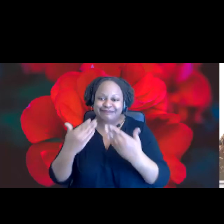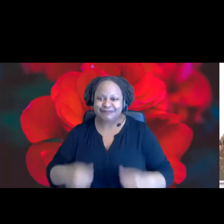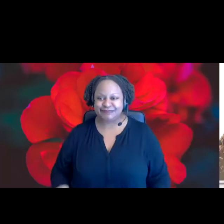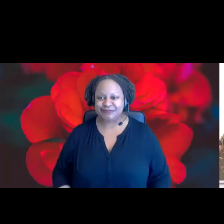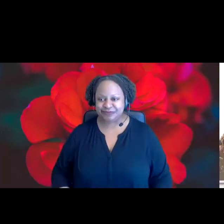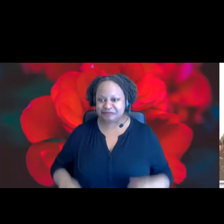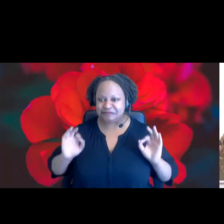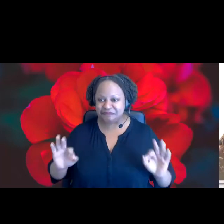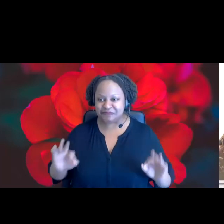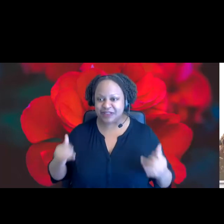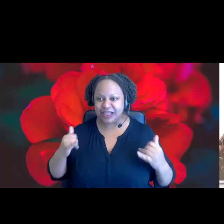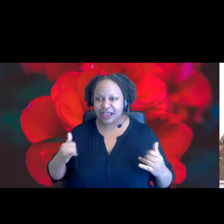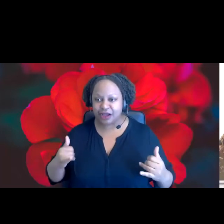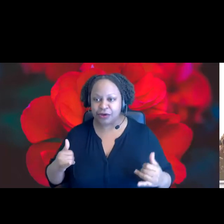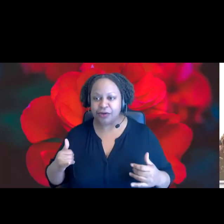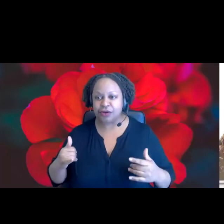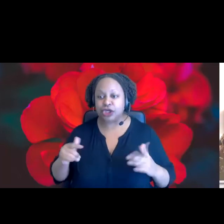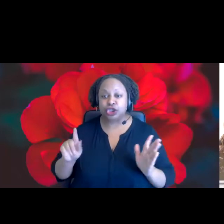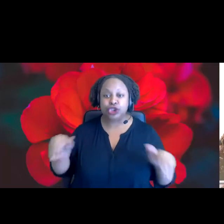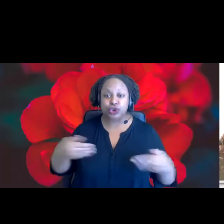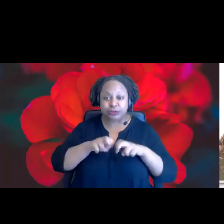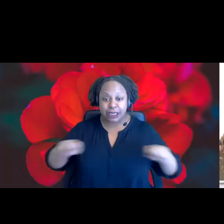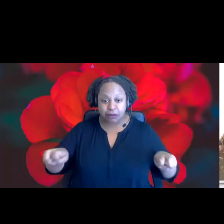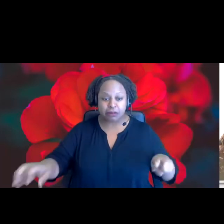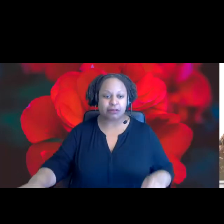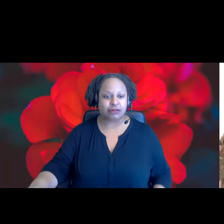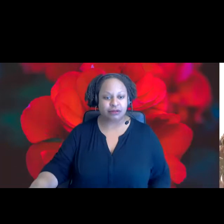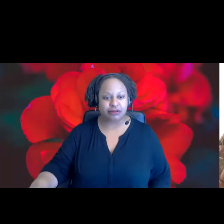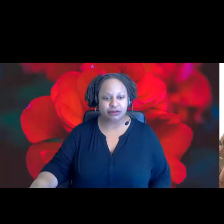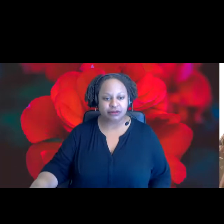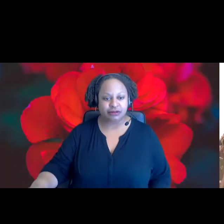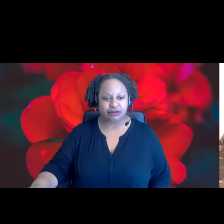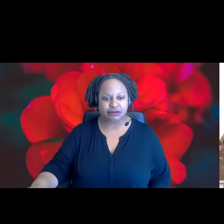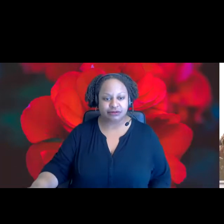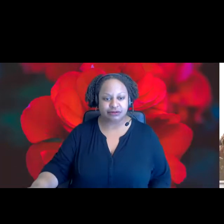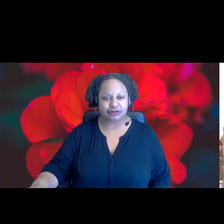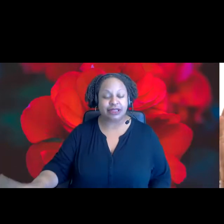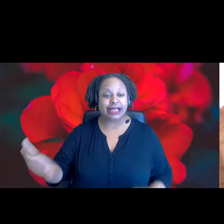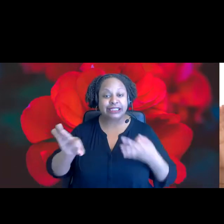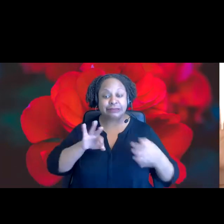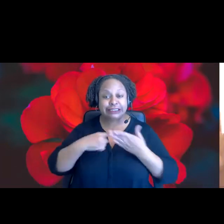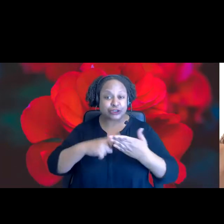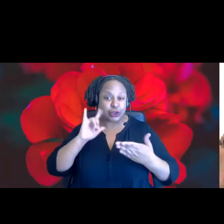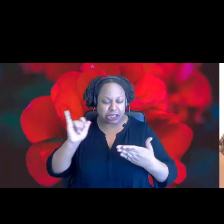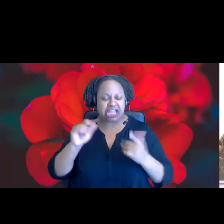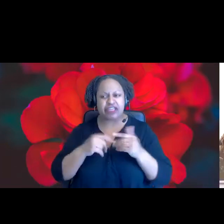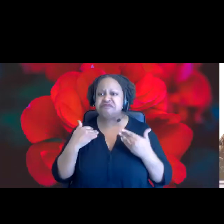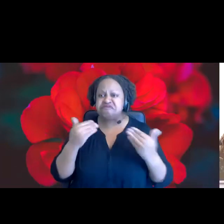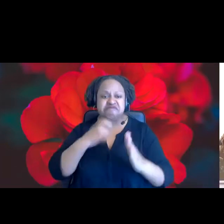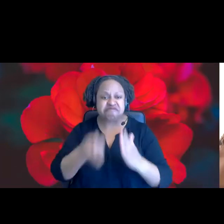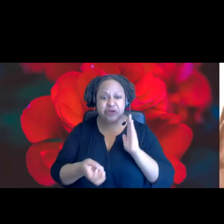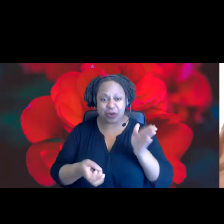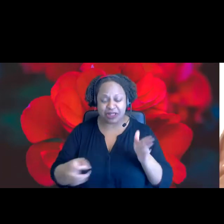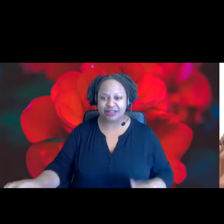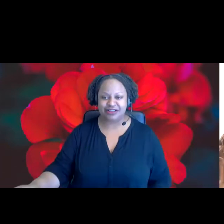Right on. So I'm going to introduce the panelists, and then I'll just kind of give a framework for our conversation, and then we'll just dive in. And they're going